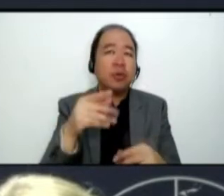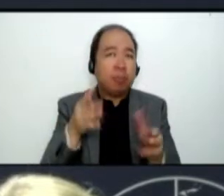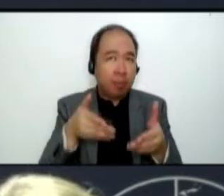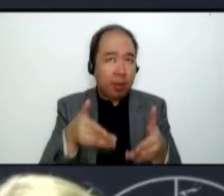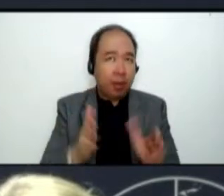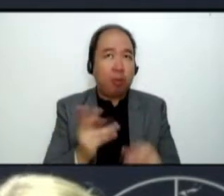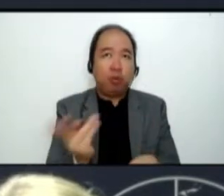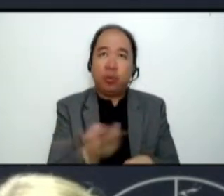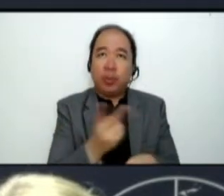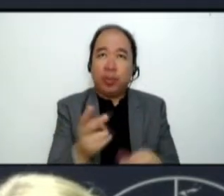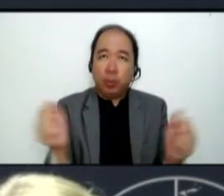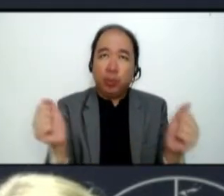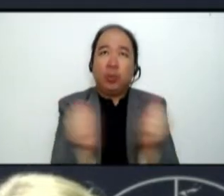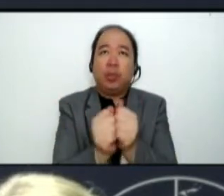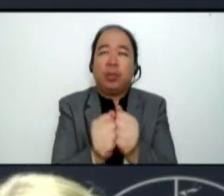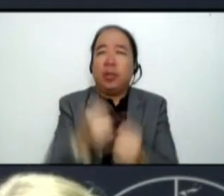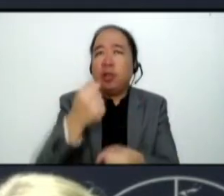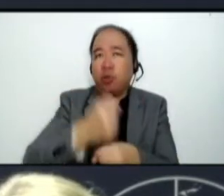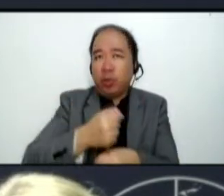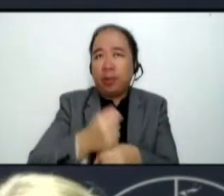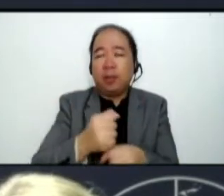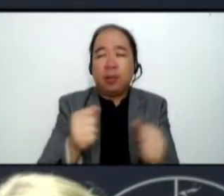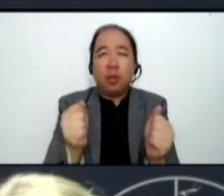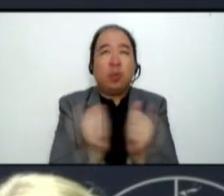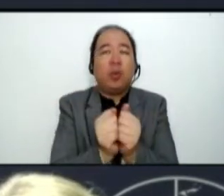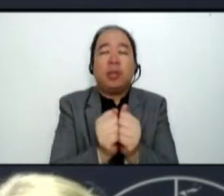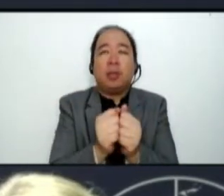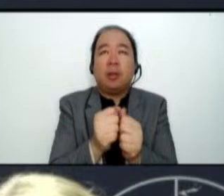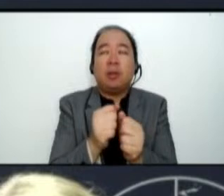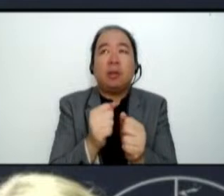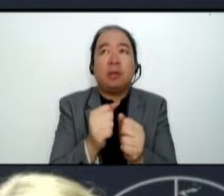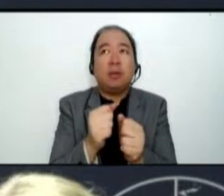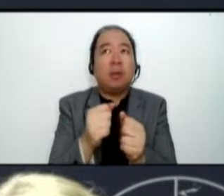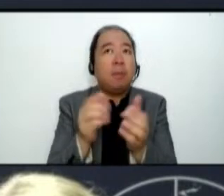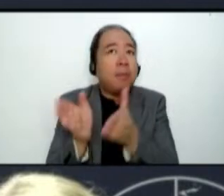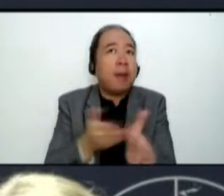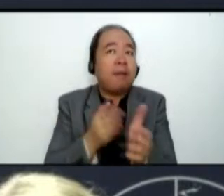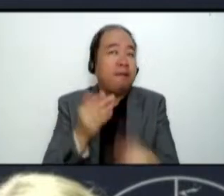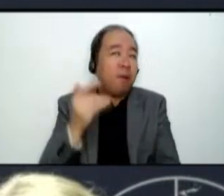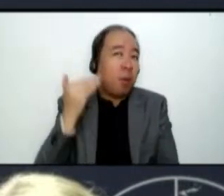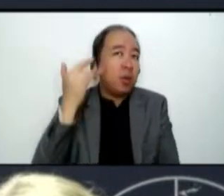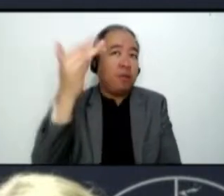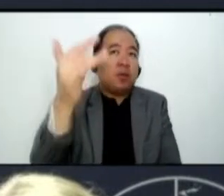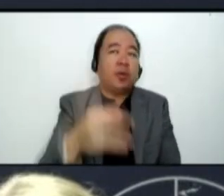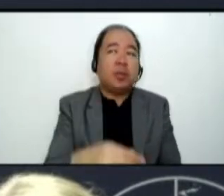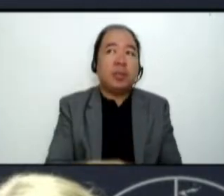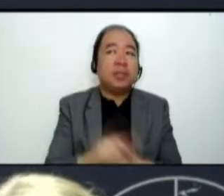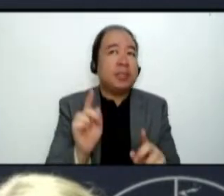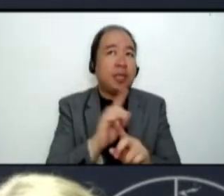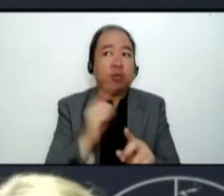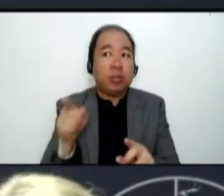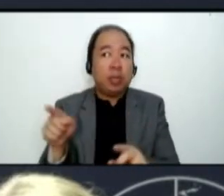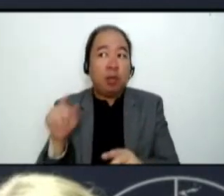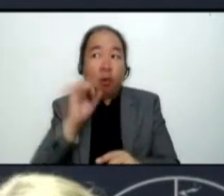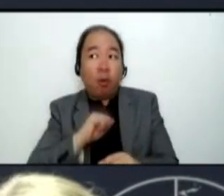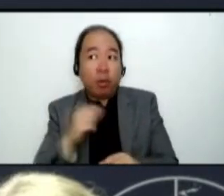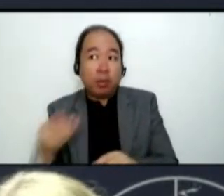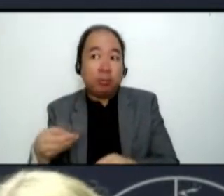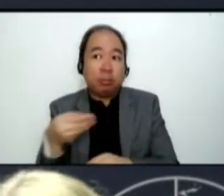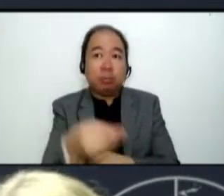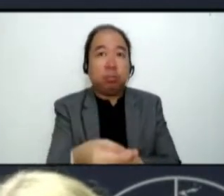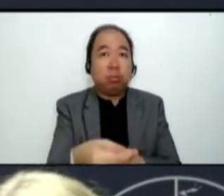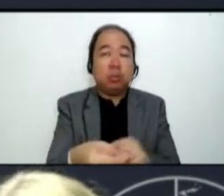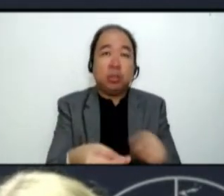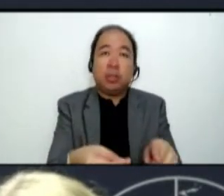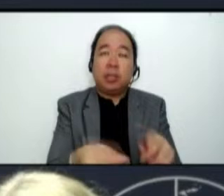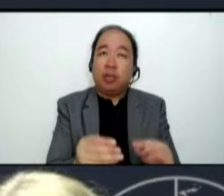to co-create that future, not simply, as I alluded to earlier on, the simple handing on of a torch from one generation to another generation.